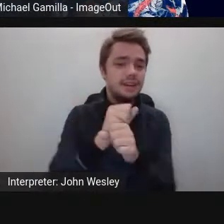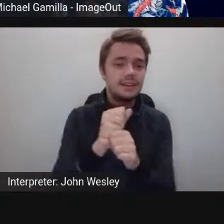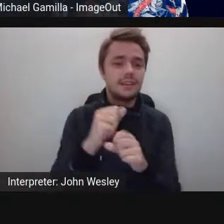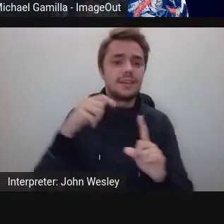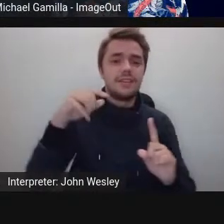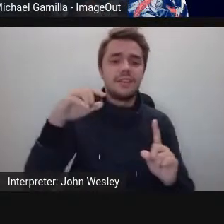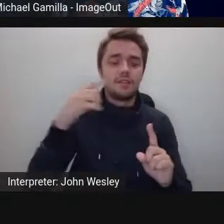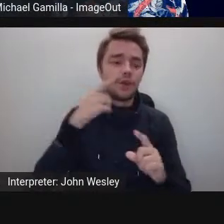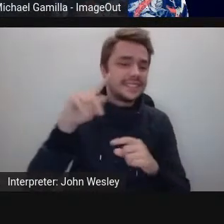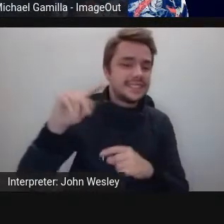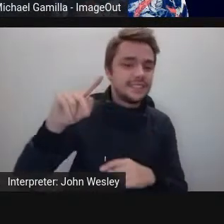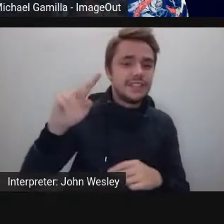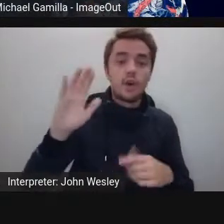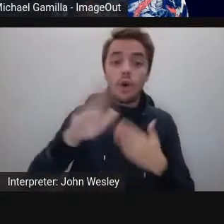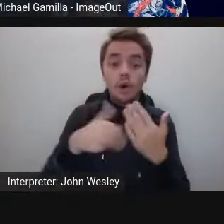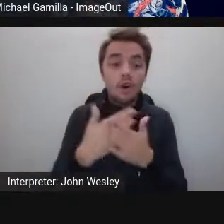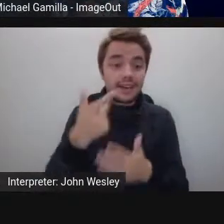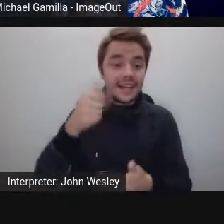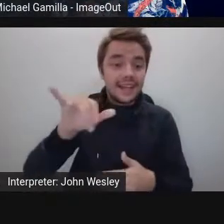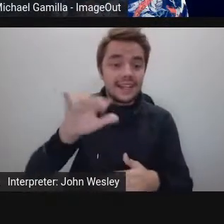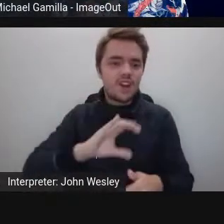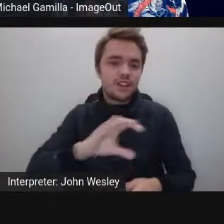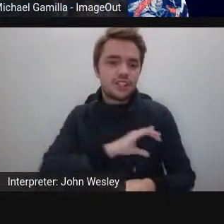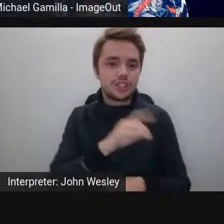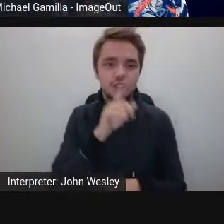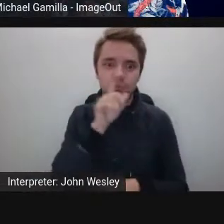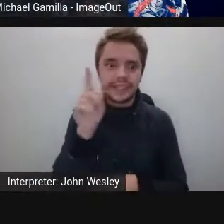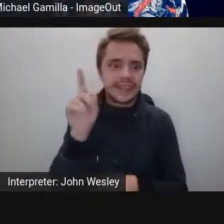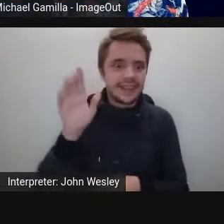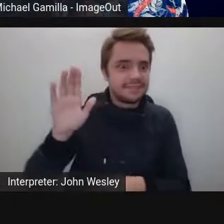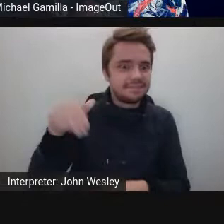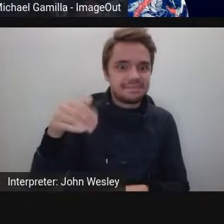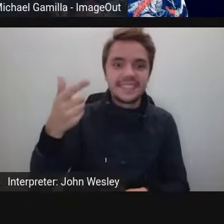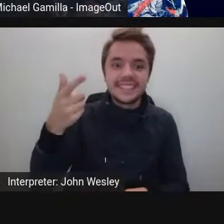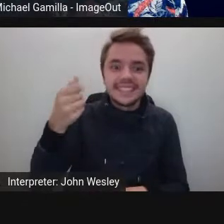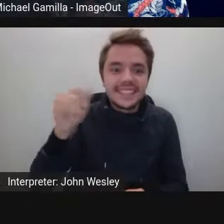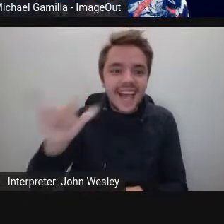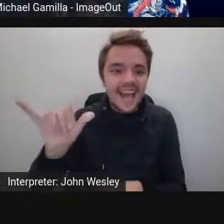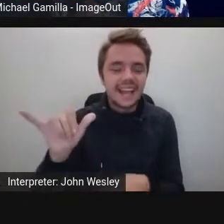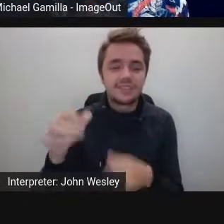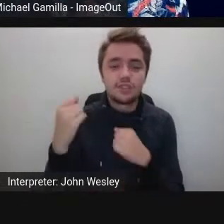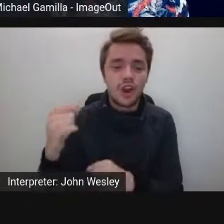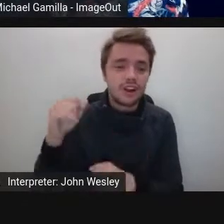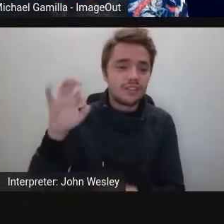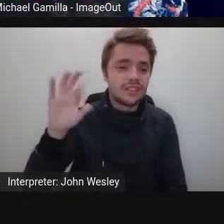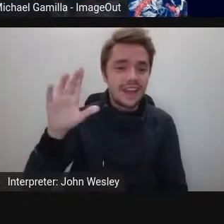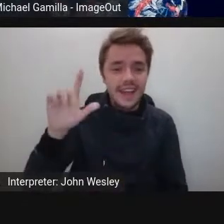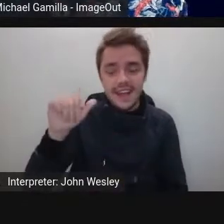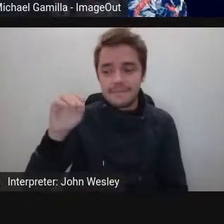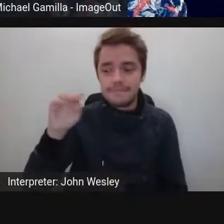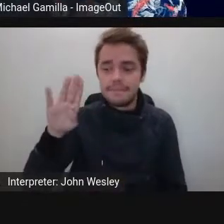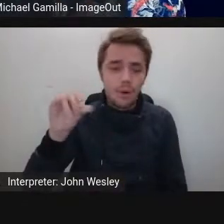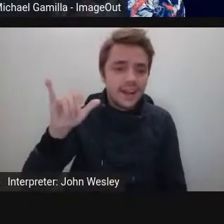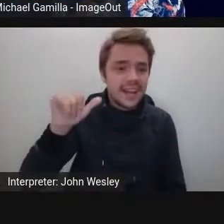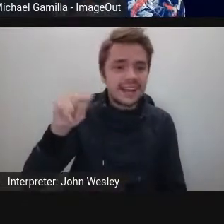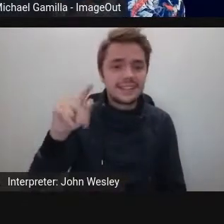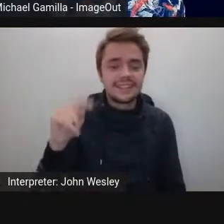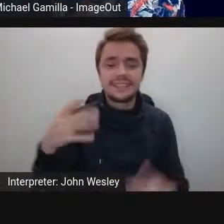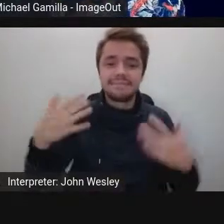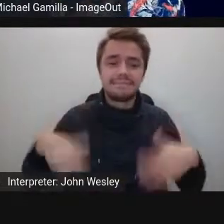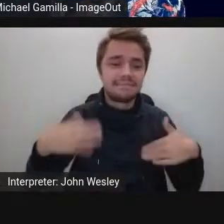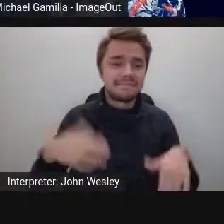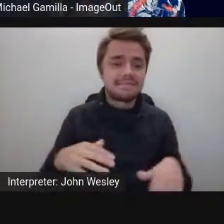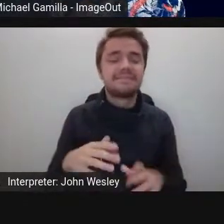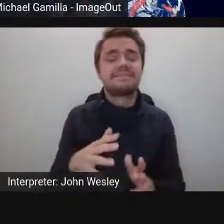flamboyant, and not necessarily is there, you know, if you're gay does not mean you're going to be flamboyant, or you're going to be a drag queen, or you're going to go and do all these